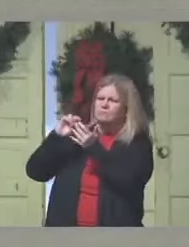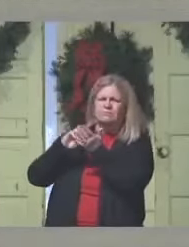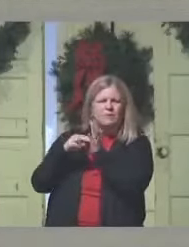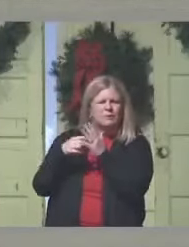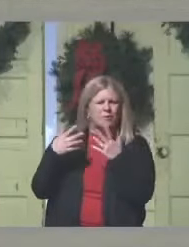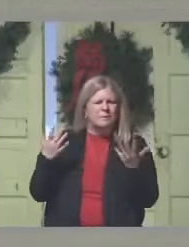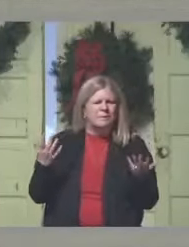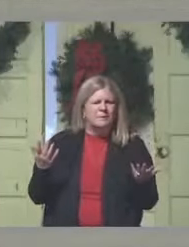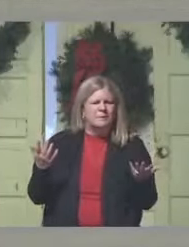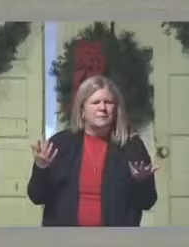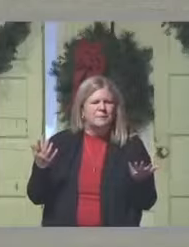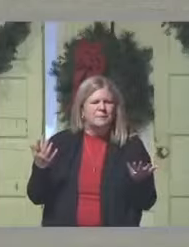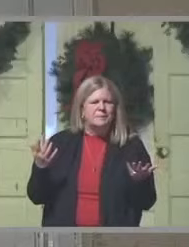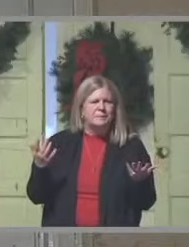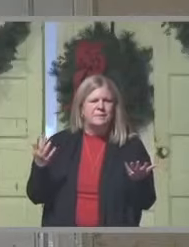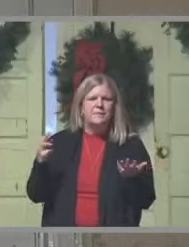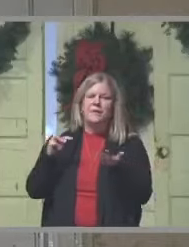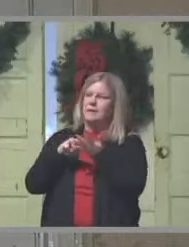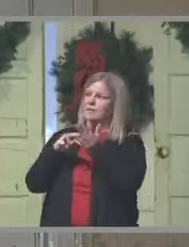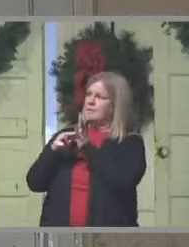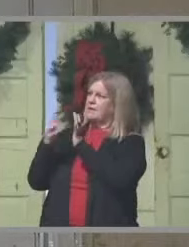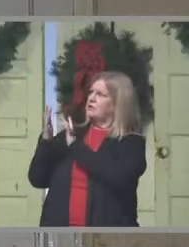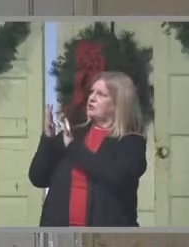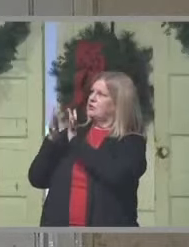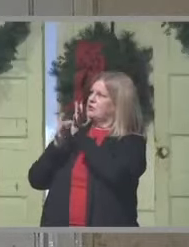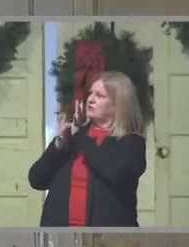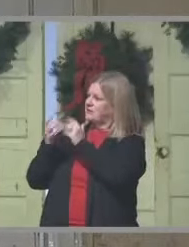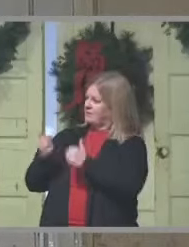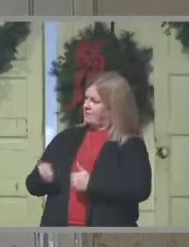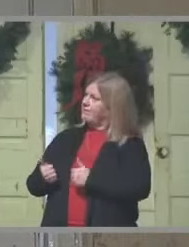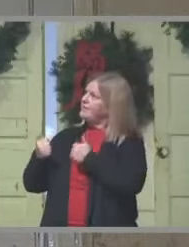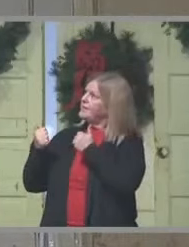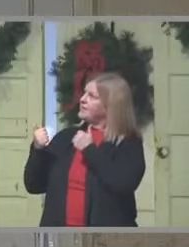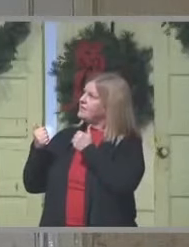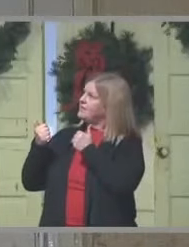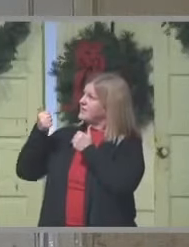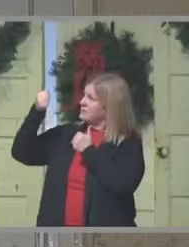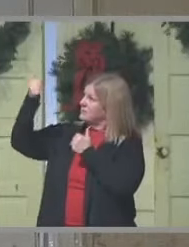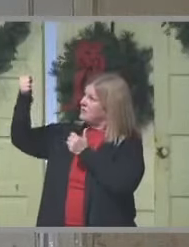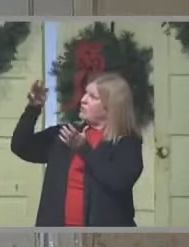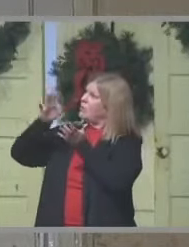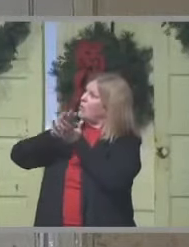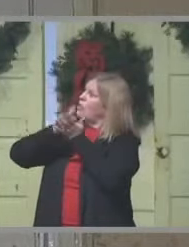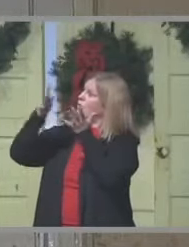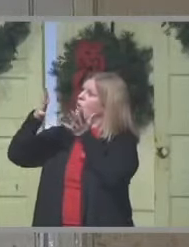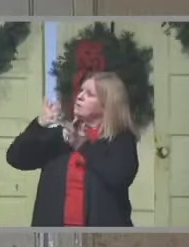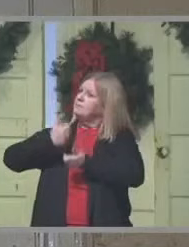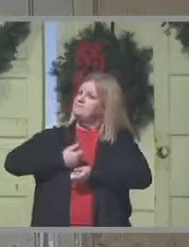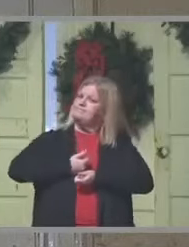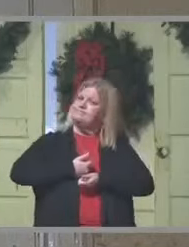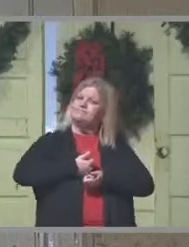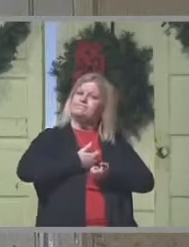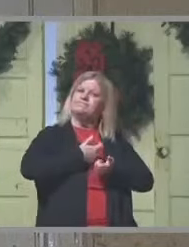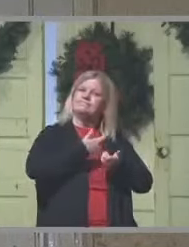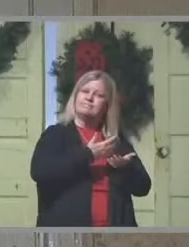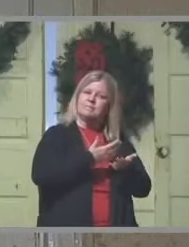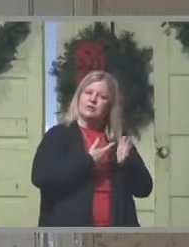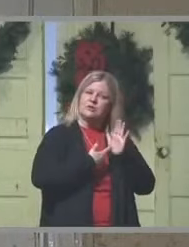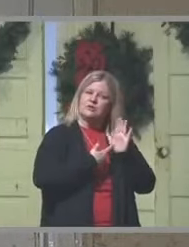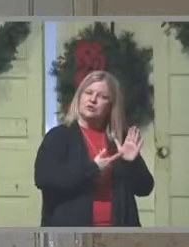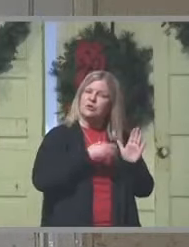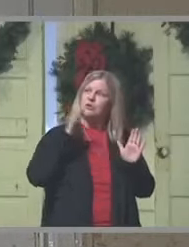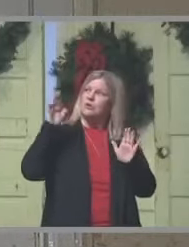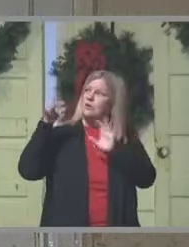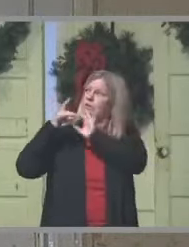mean? It meant that Jesus lived his life as a glorious expression of his abiding relationship with